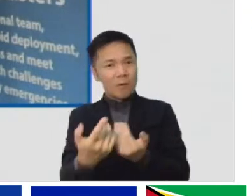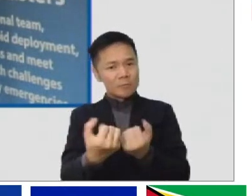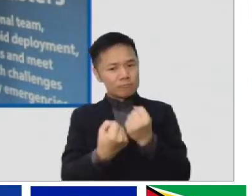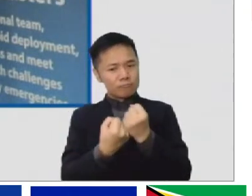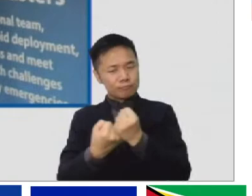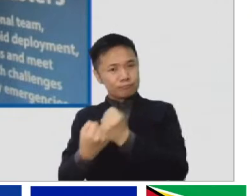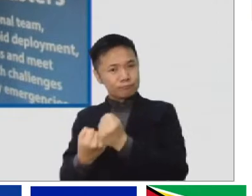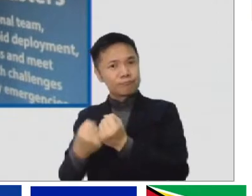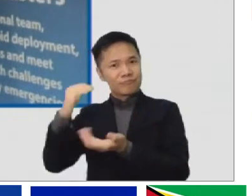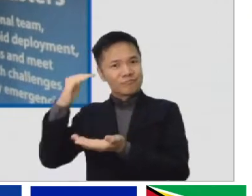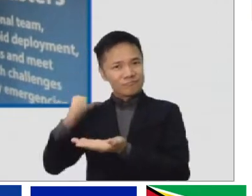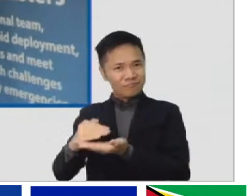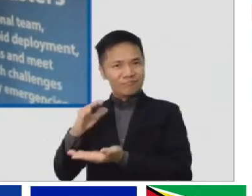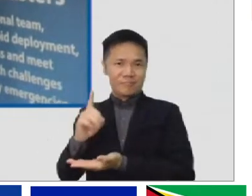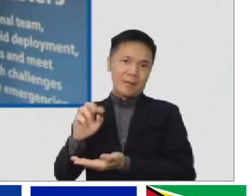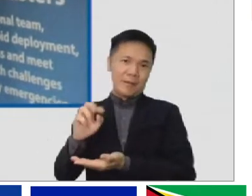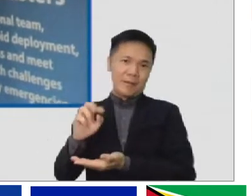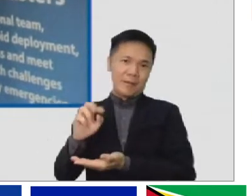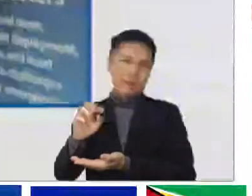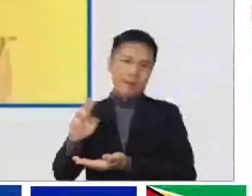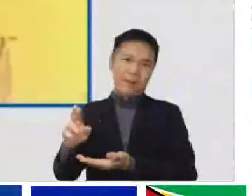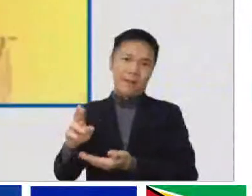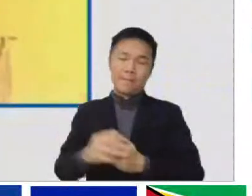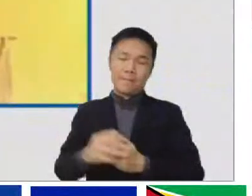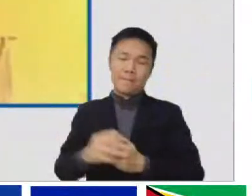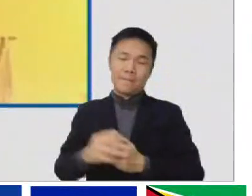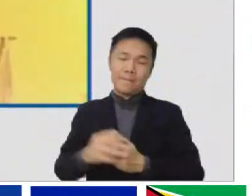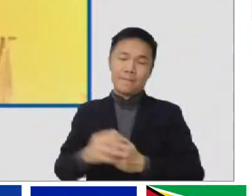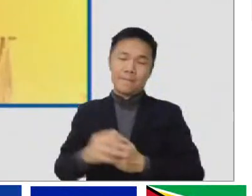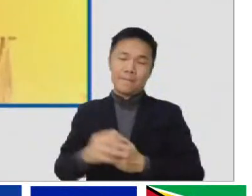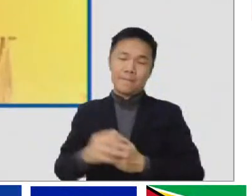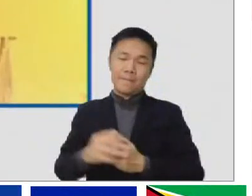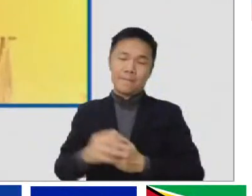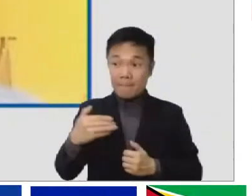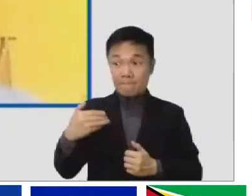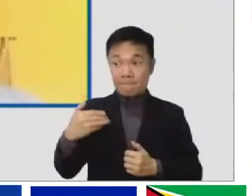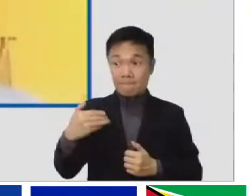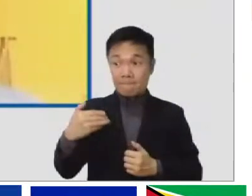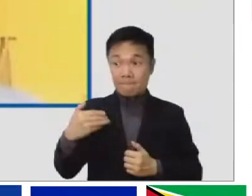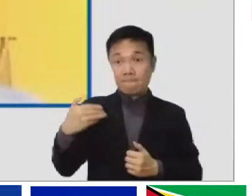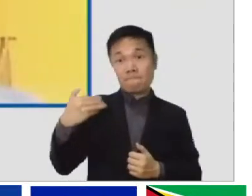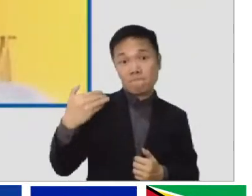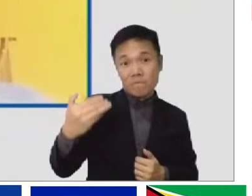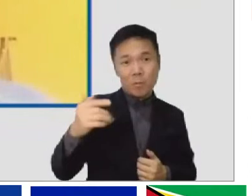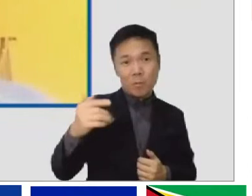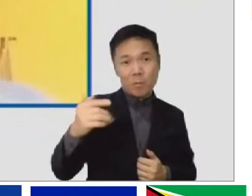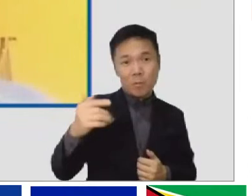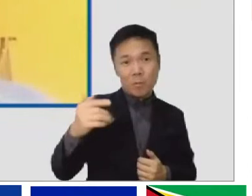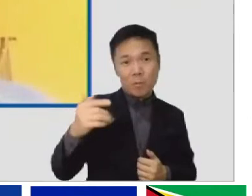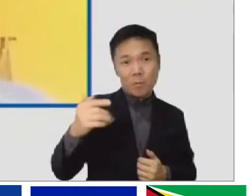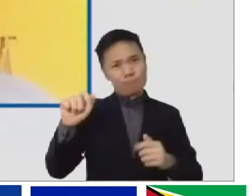be able to control this pandemic in another. Thank you very much.